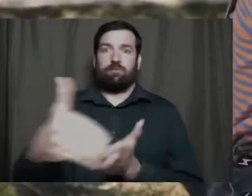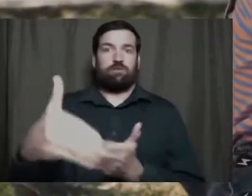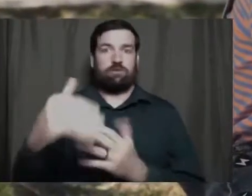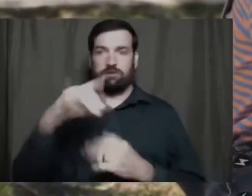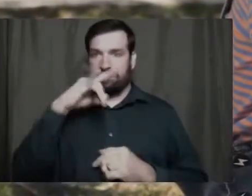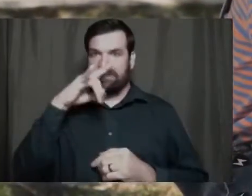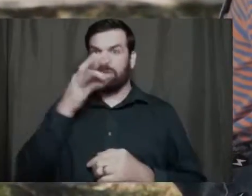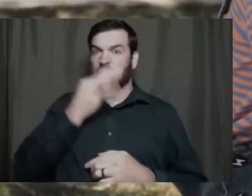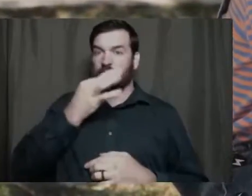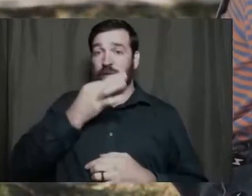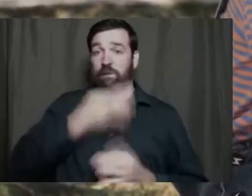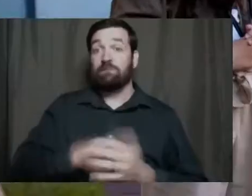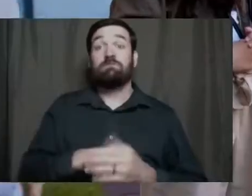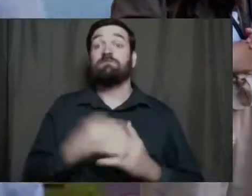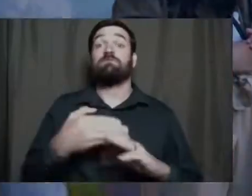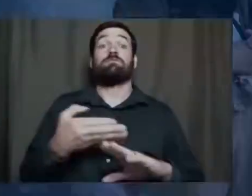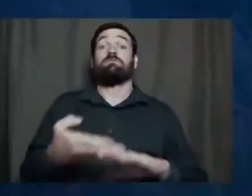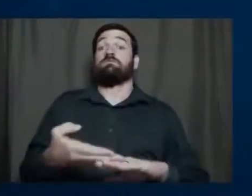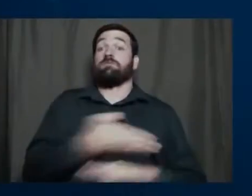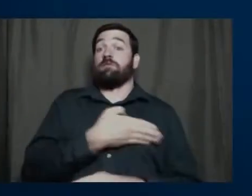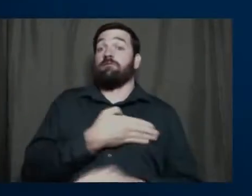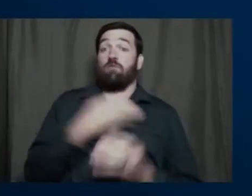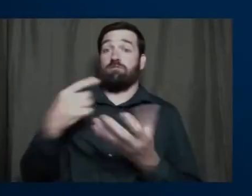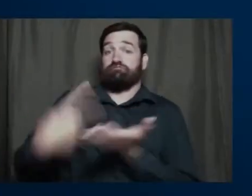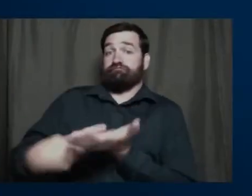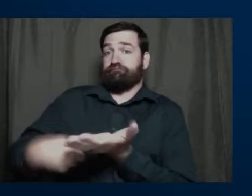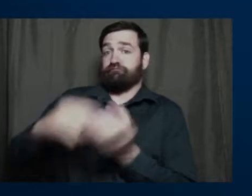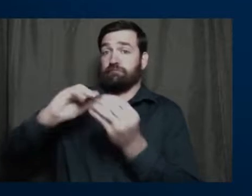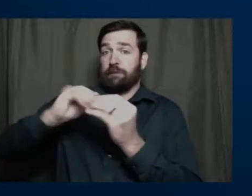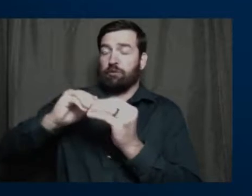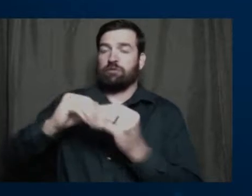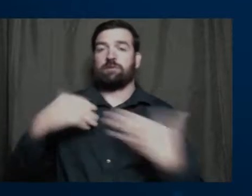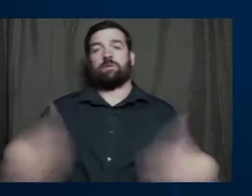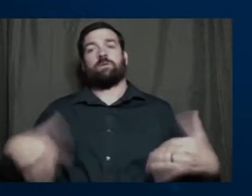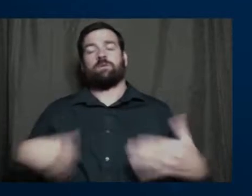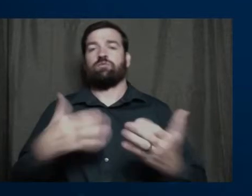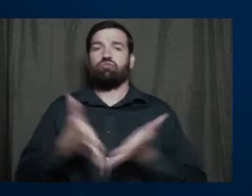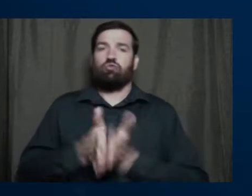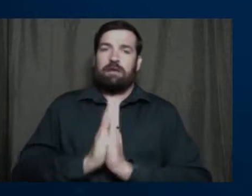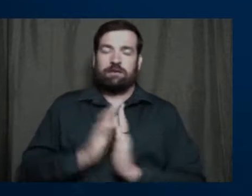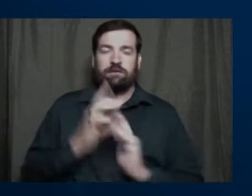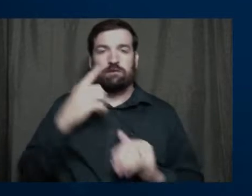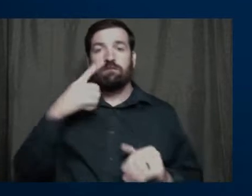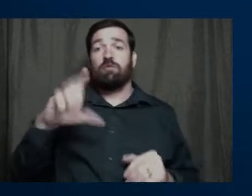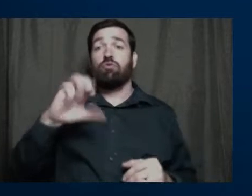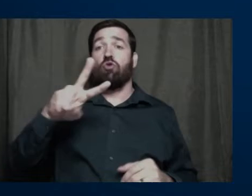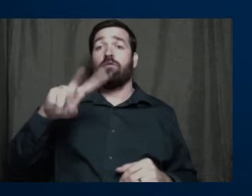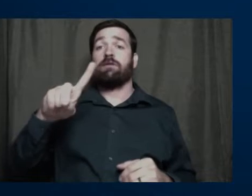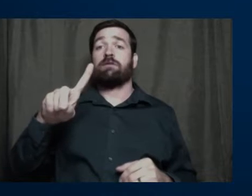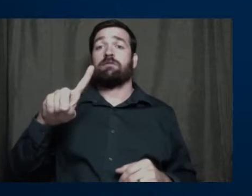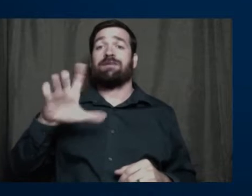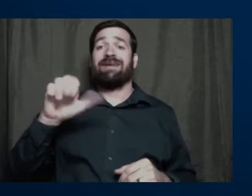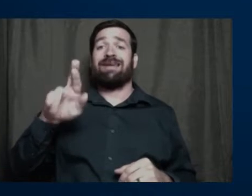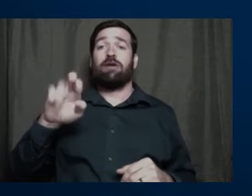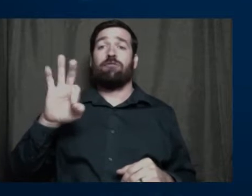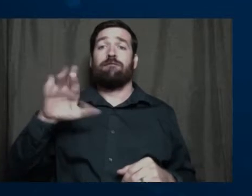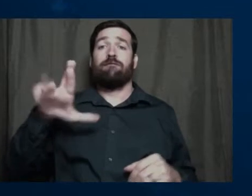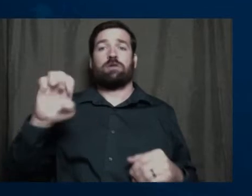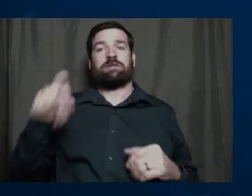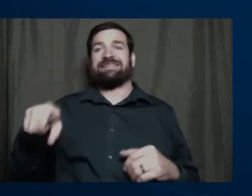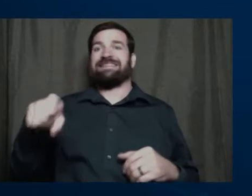But before we get to the numbers today, this morning, an urgent request from the COVID Care Force. They are in desperate need for volunteer medical